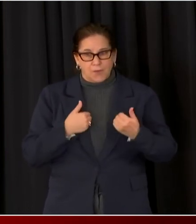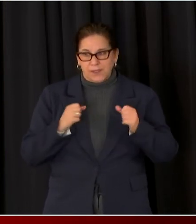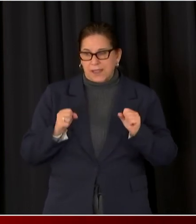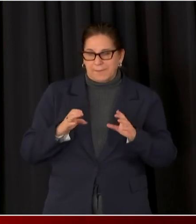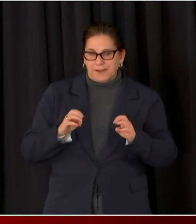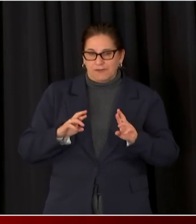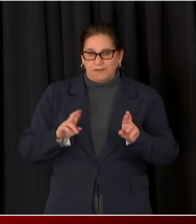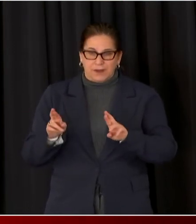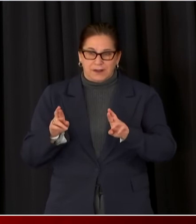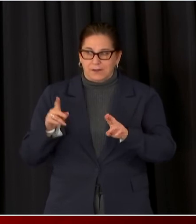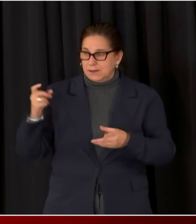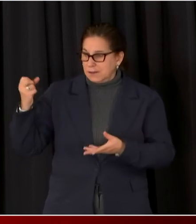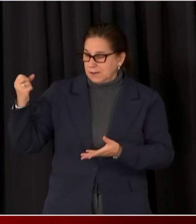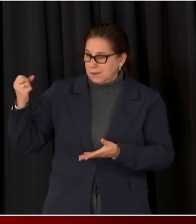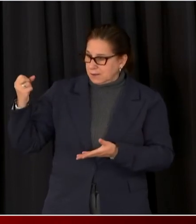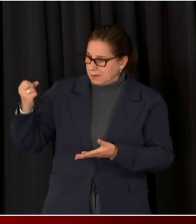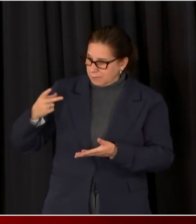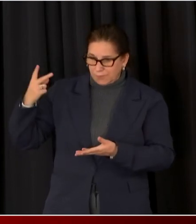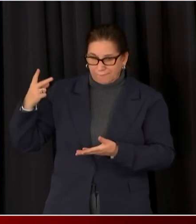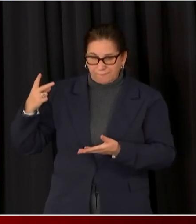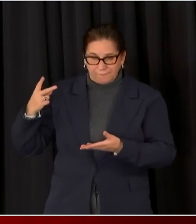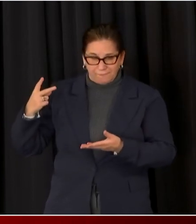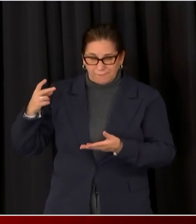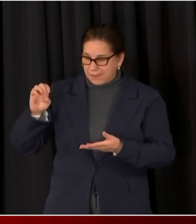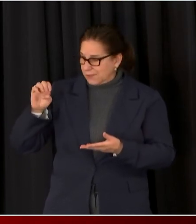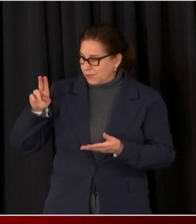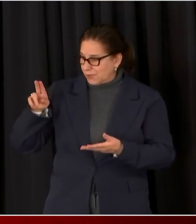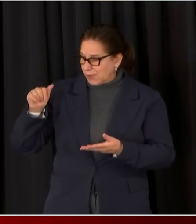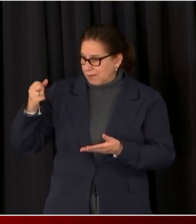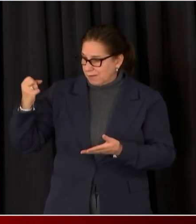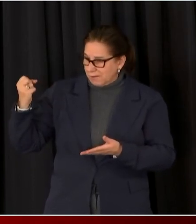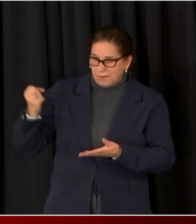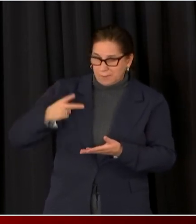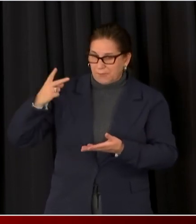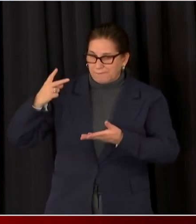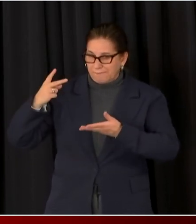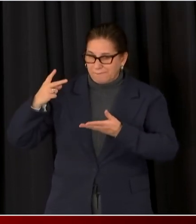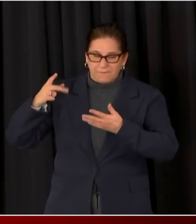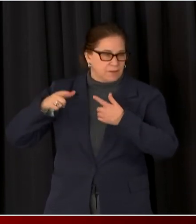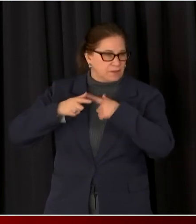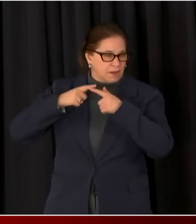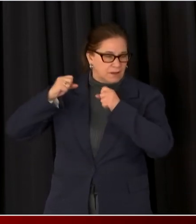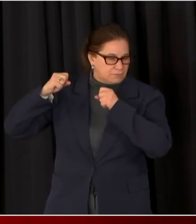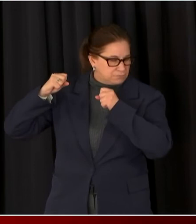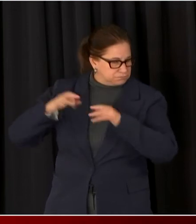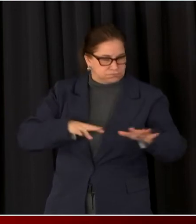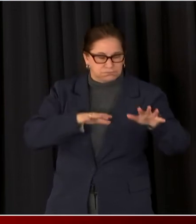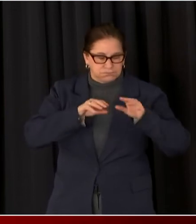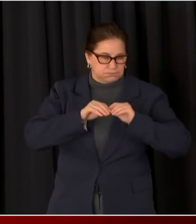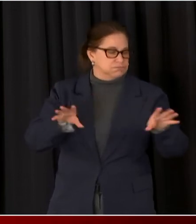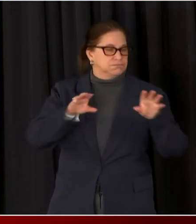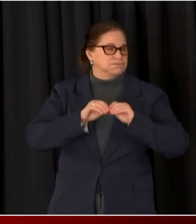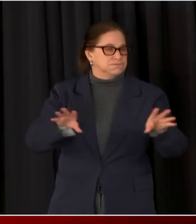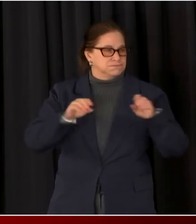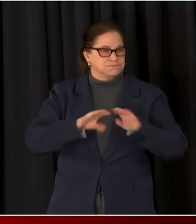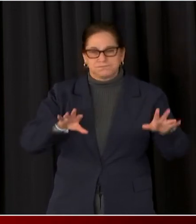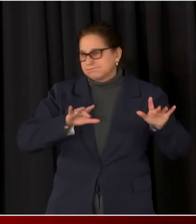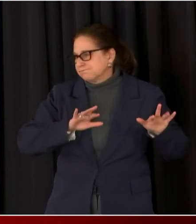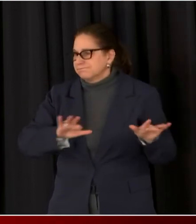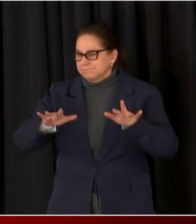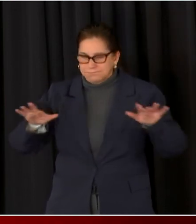get approved. And we have confidence, I shouldn't say more, but we have full confidence in the actual types of vaccines that have